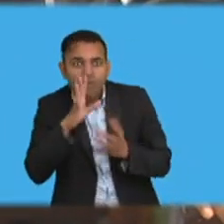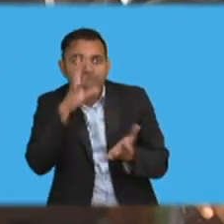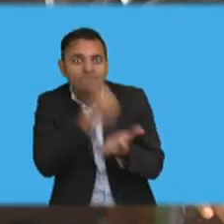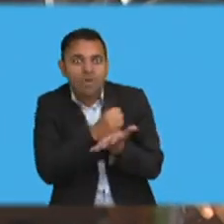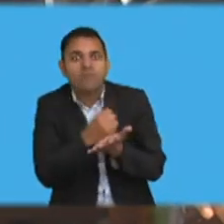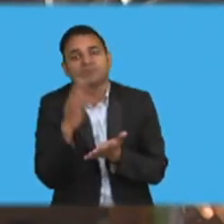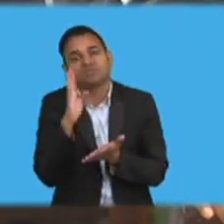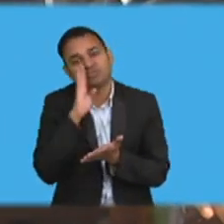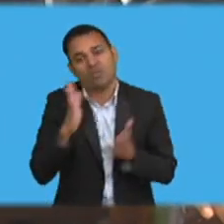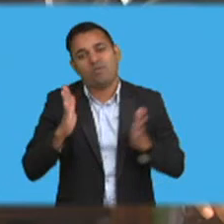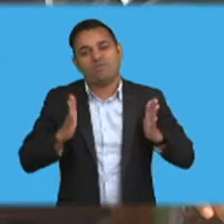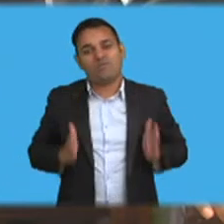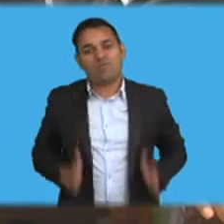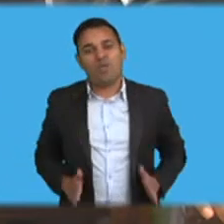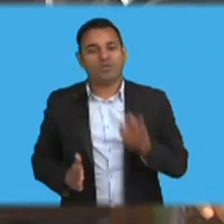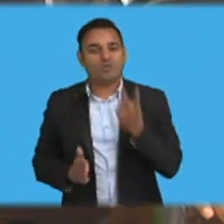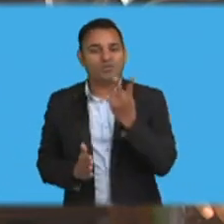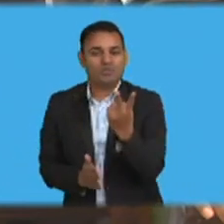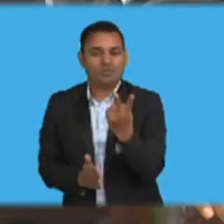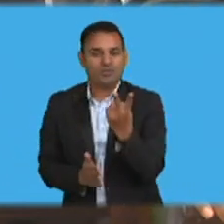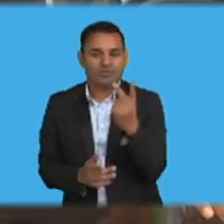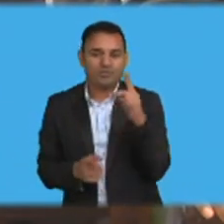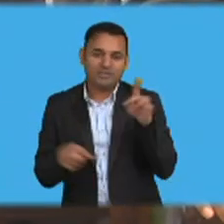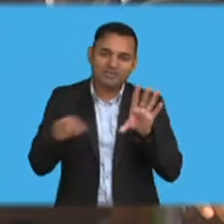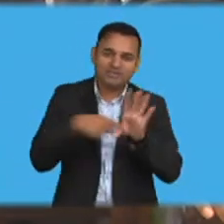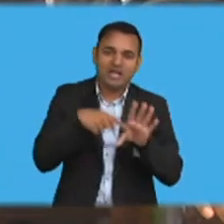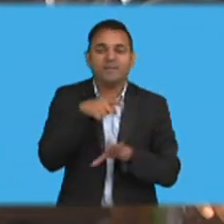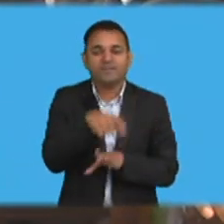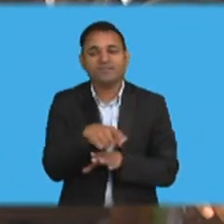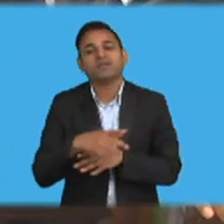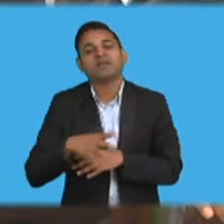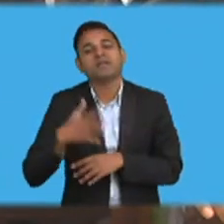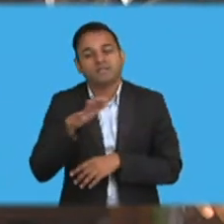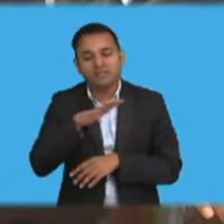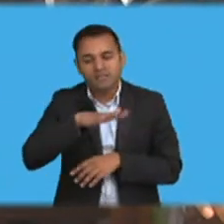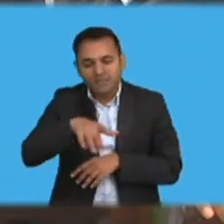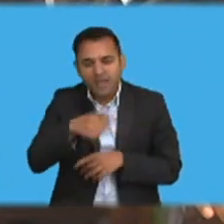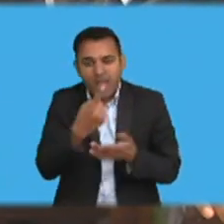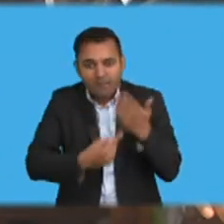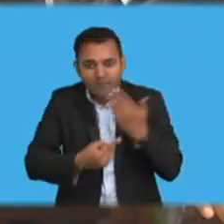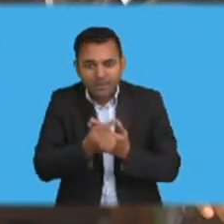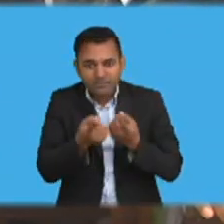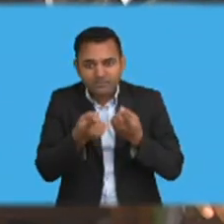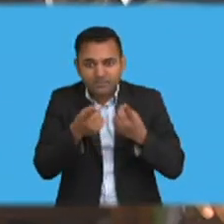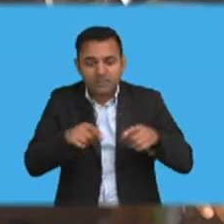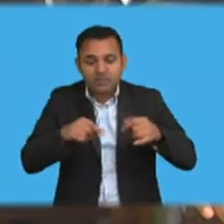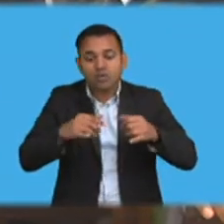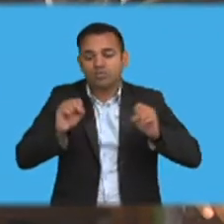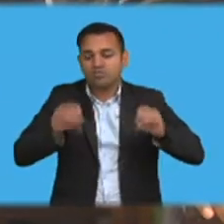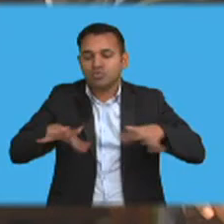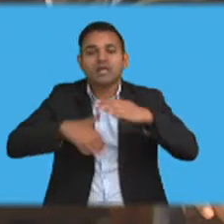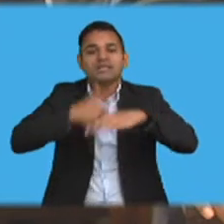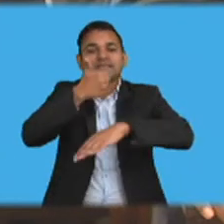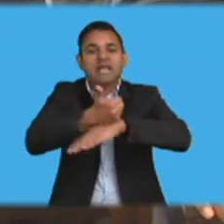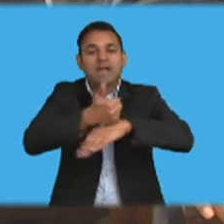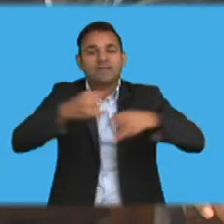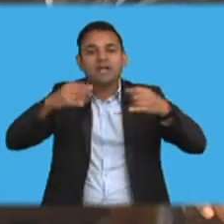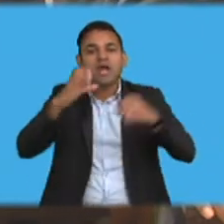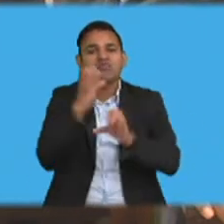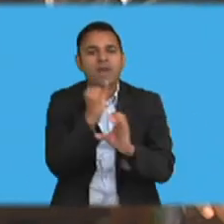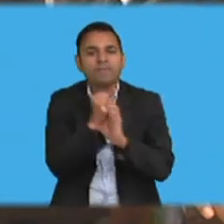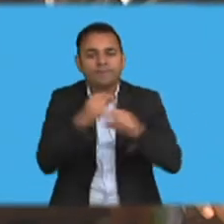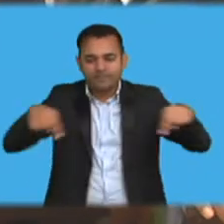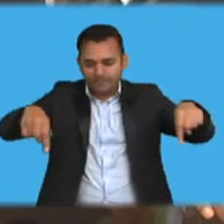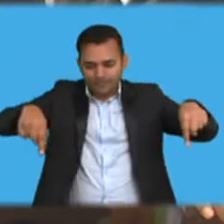The crash area was declared a crime scene, and an investigation team from the Civil Aviation Authority of Fiji and the Fiji Police